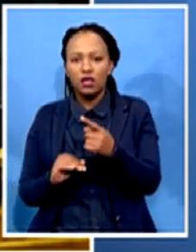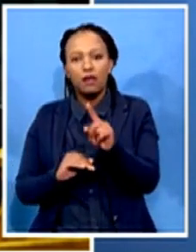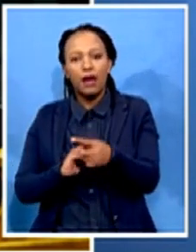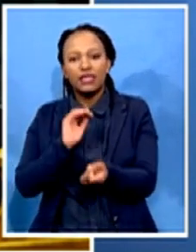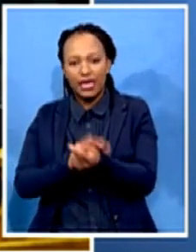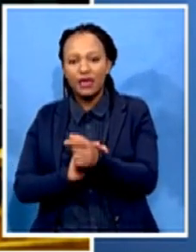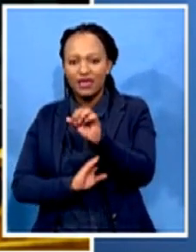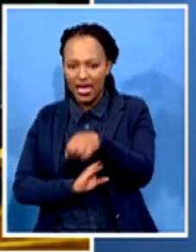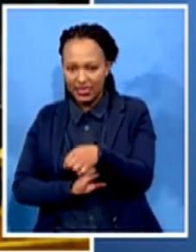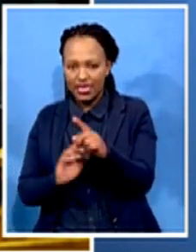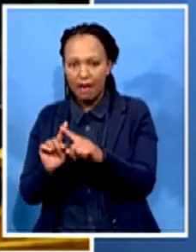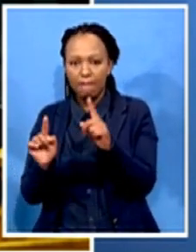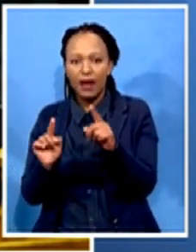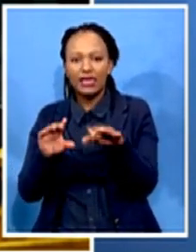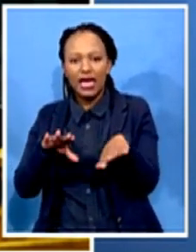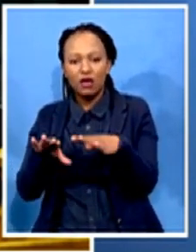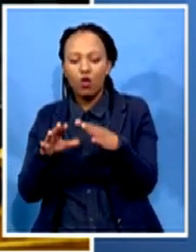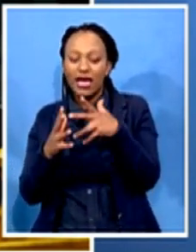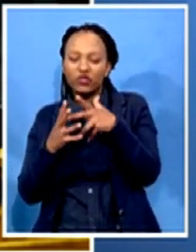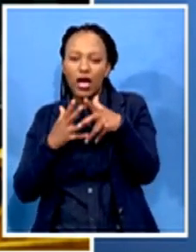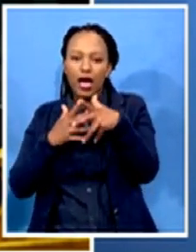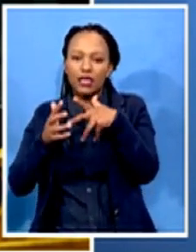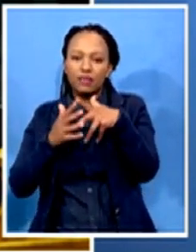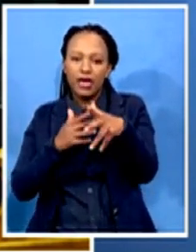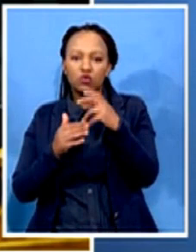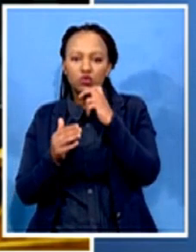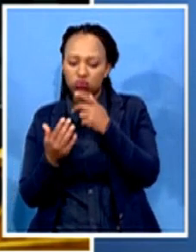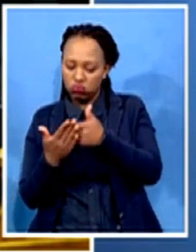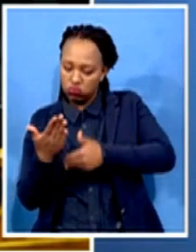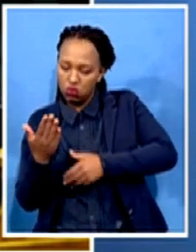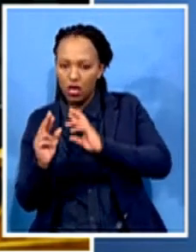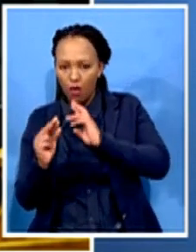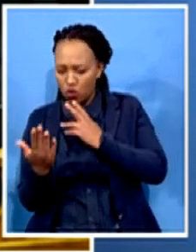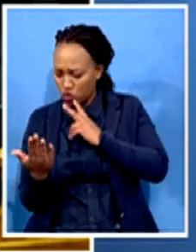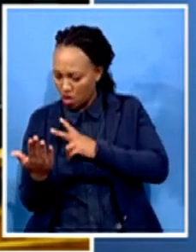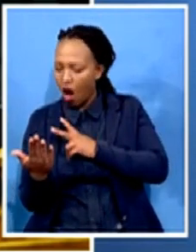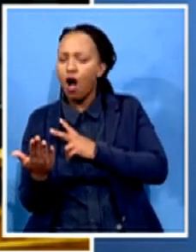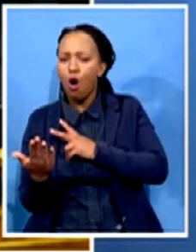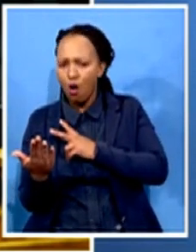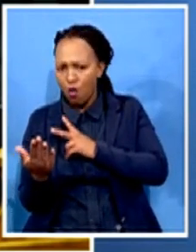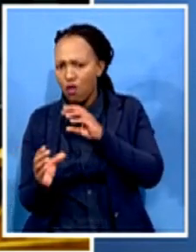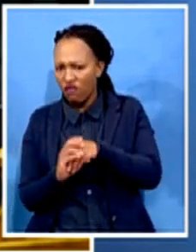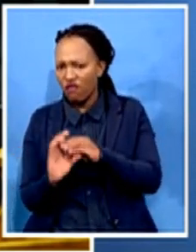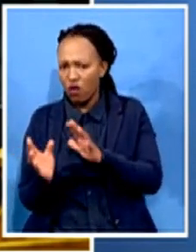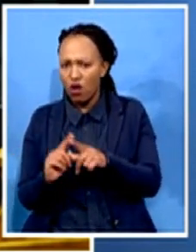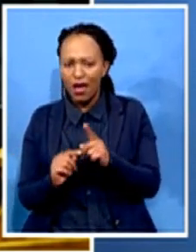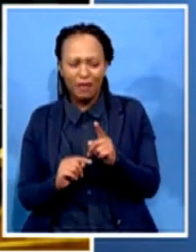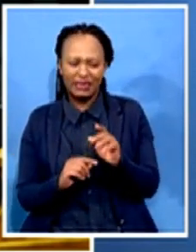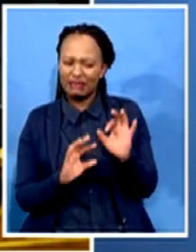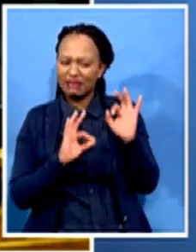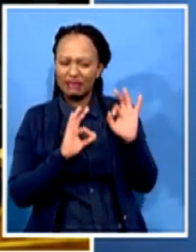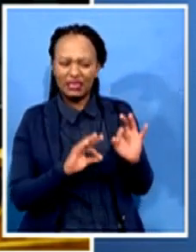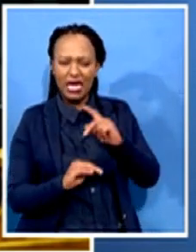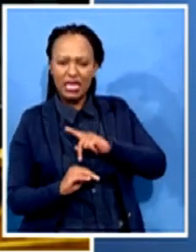transparency in the process actually lends no credibility to what the president has done, because the minister